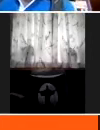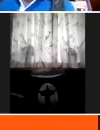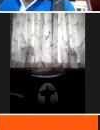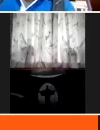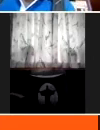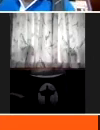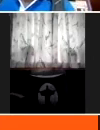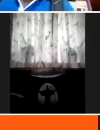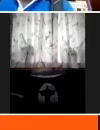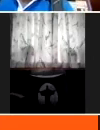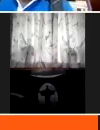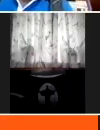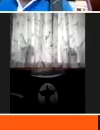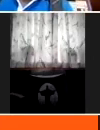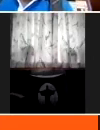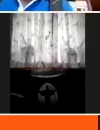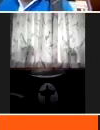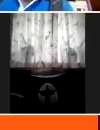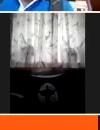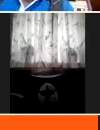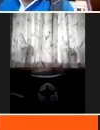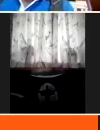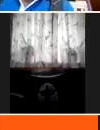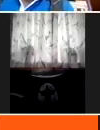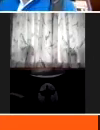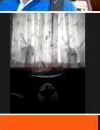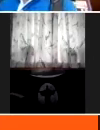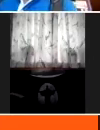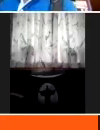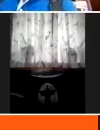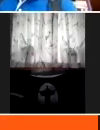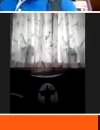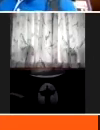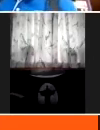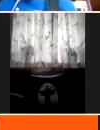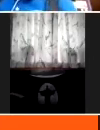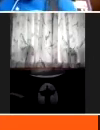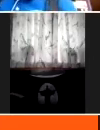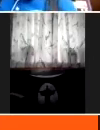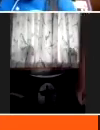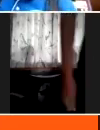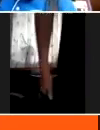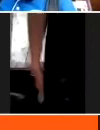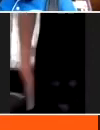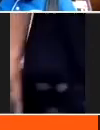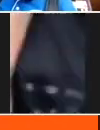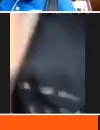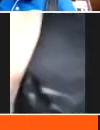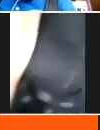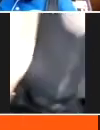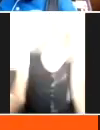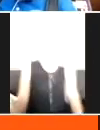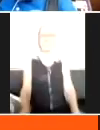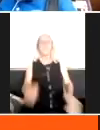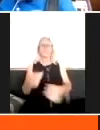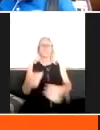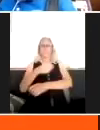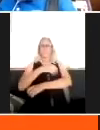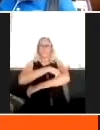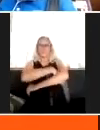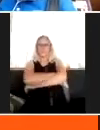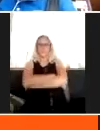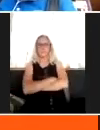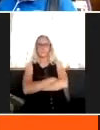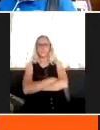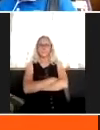we will never exhaust our full potential, regardless of how much we achieve and how long